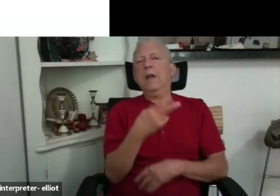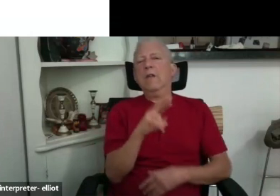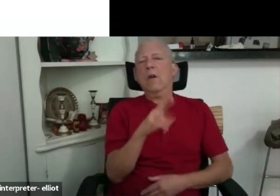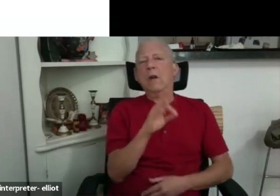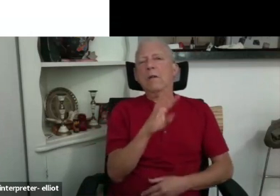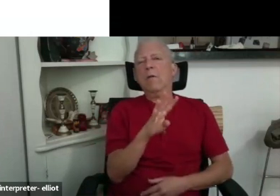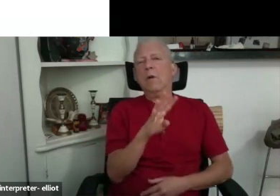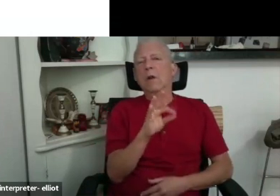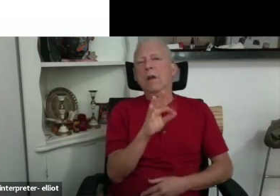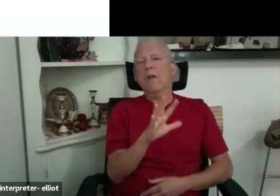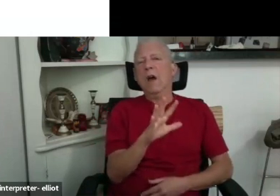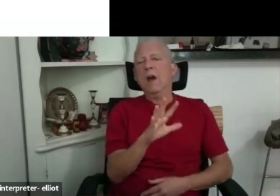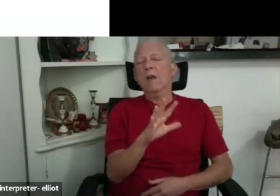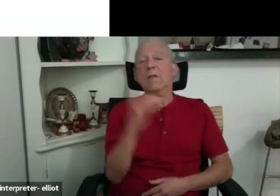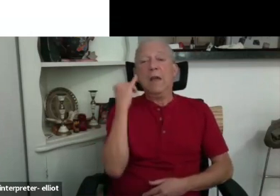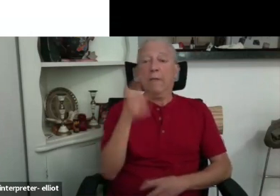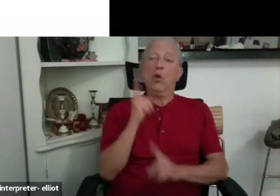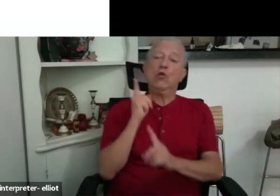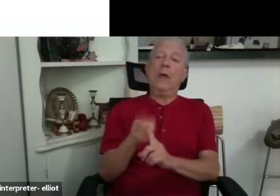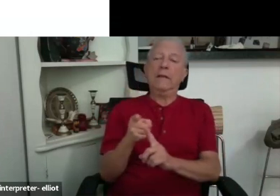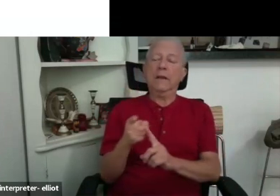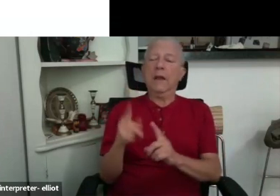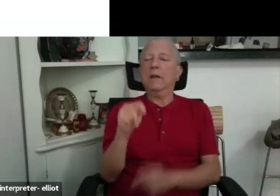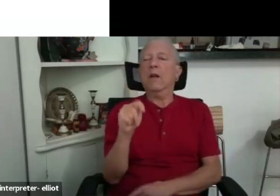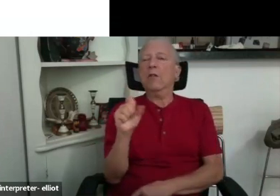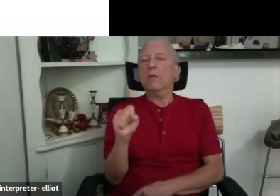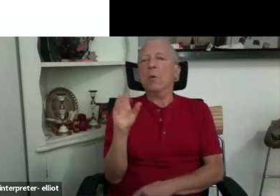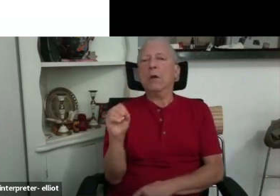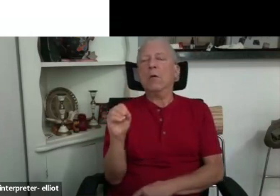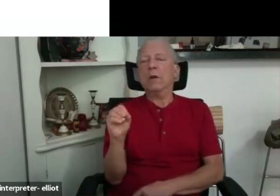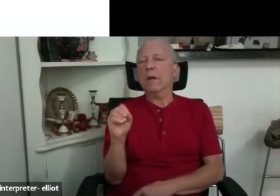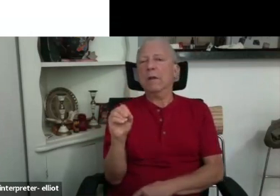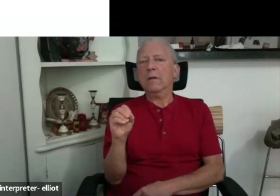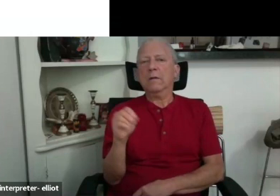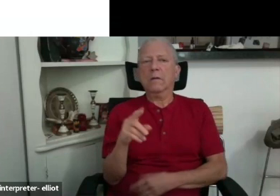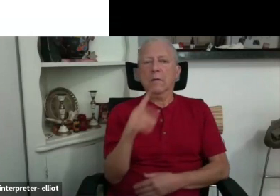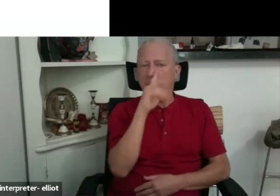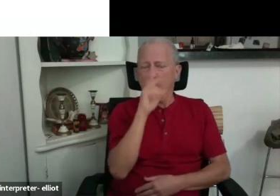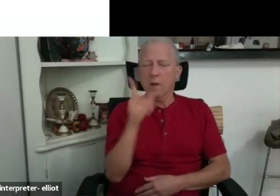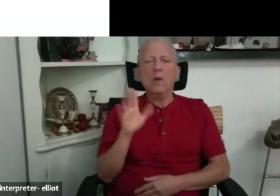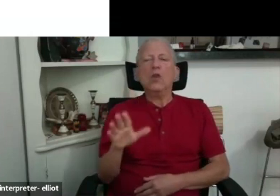9495, if you're designated a terrorist supporting organization or a TSO,